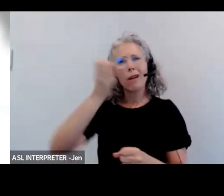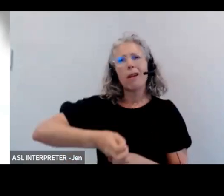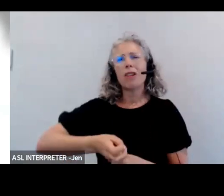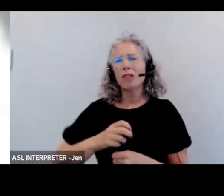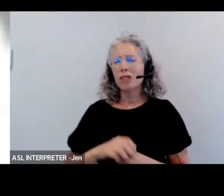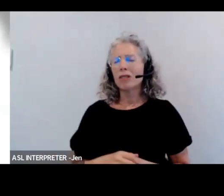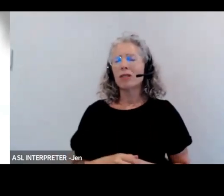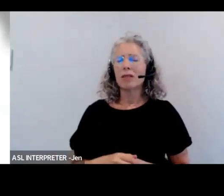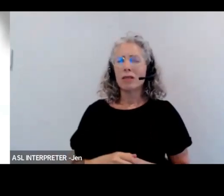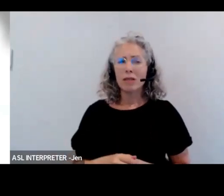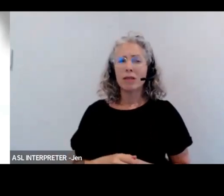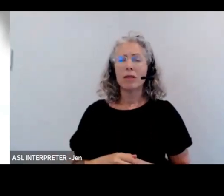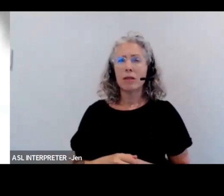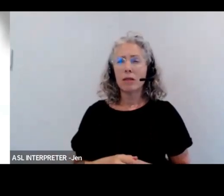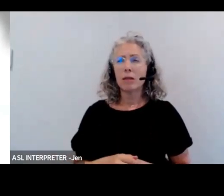to